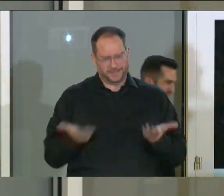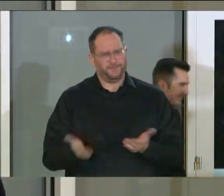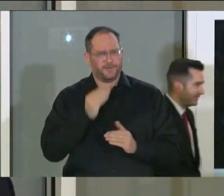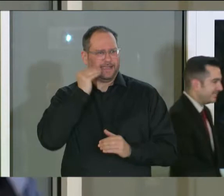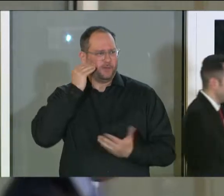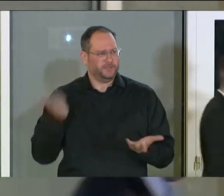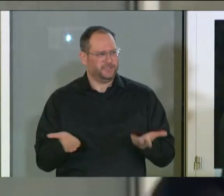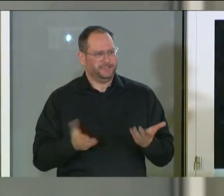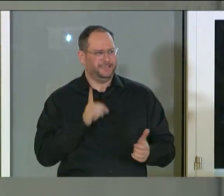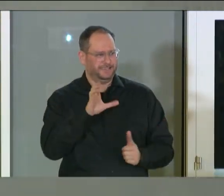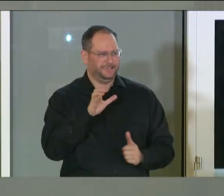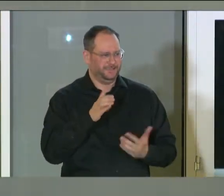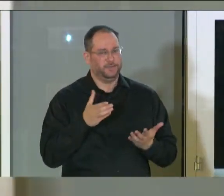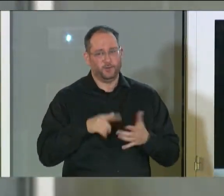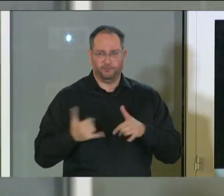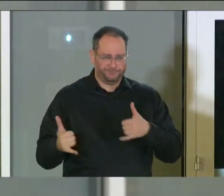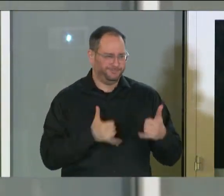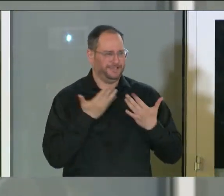very much.